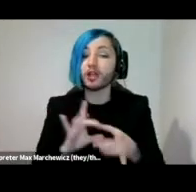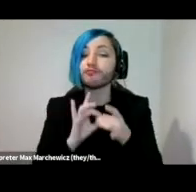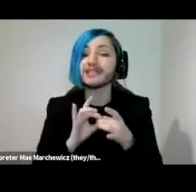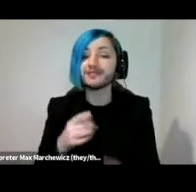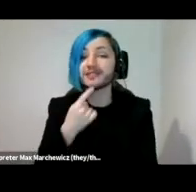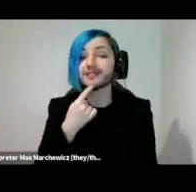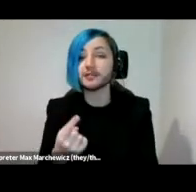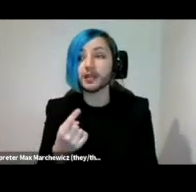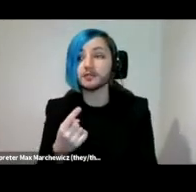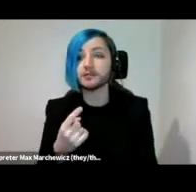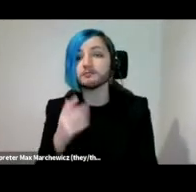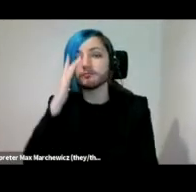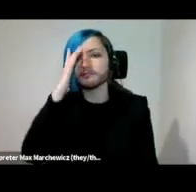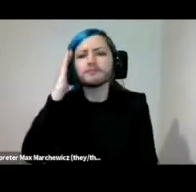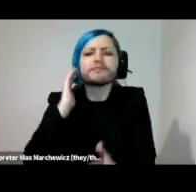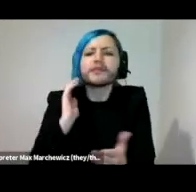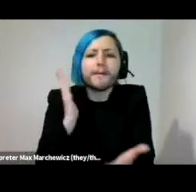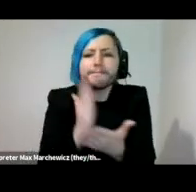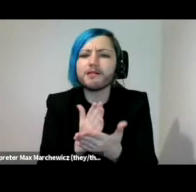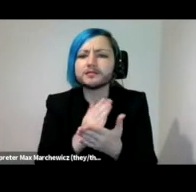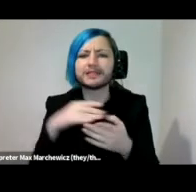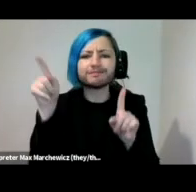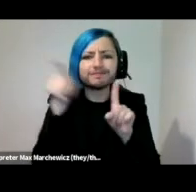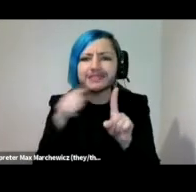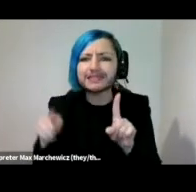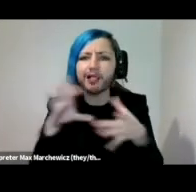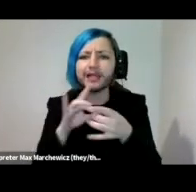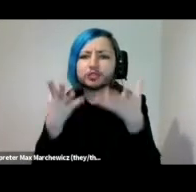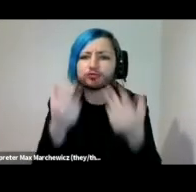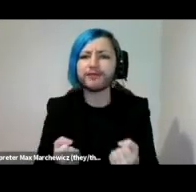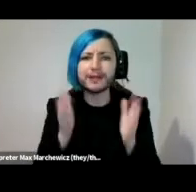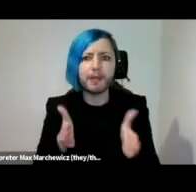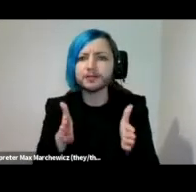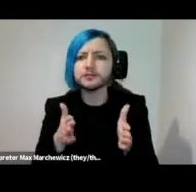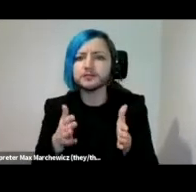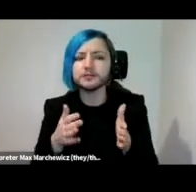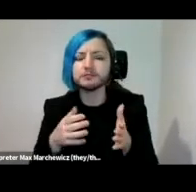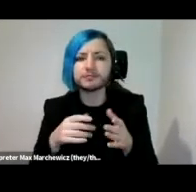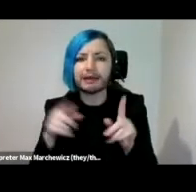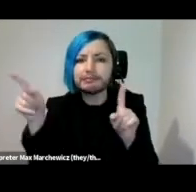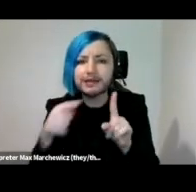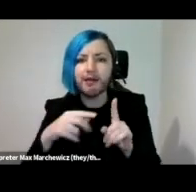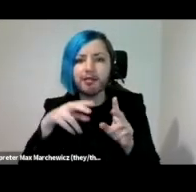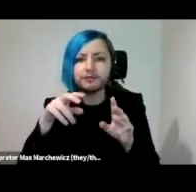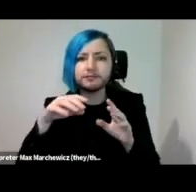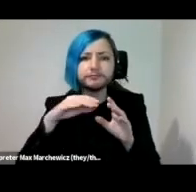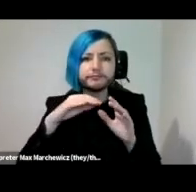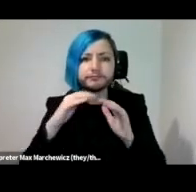be traveling gravitational signals across the universe. There must be gravitational